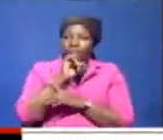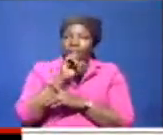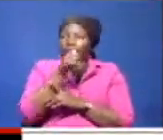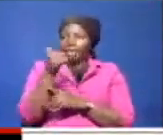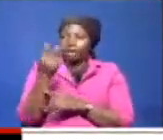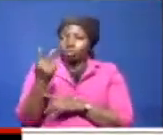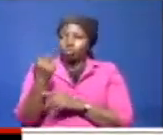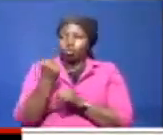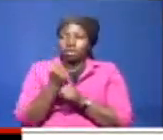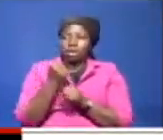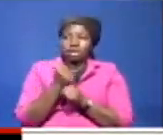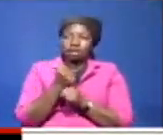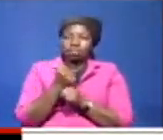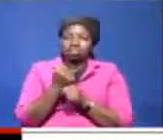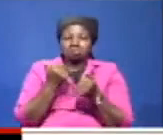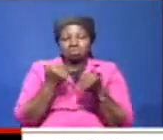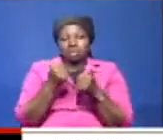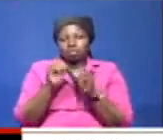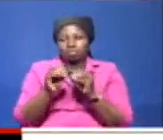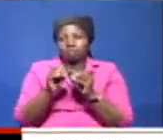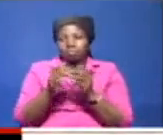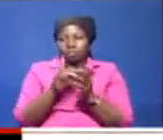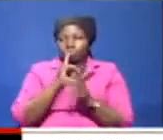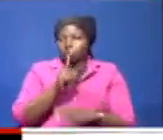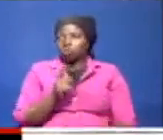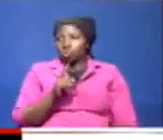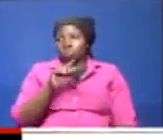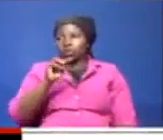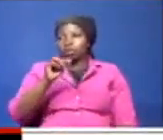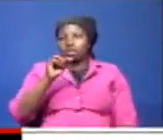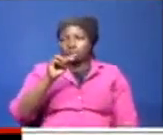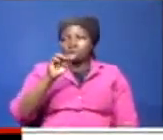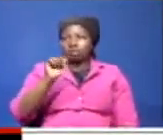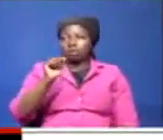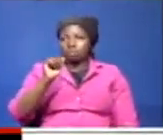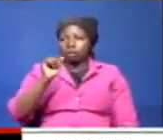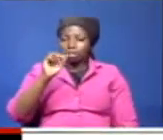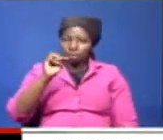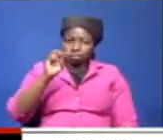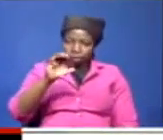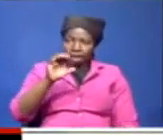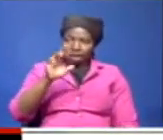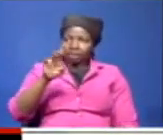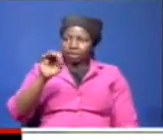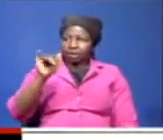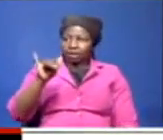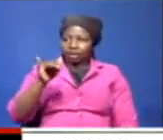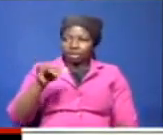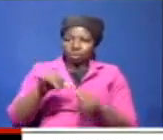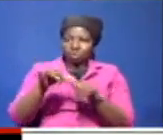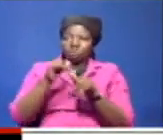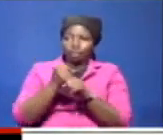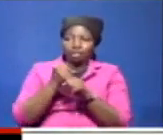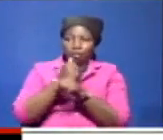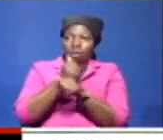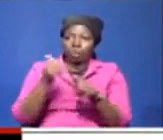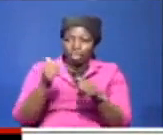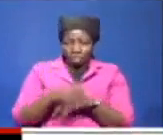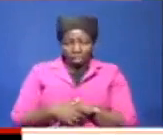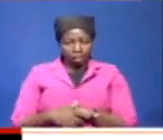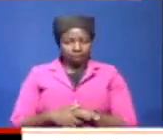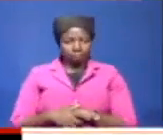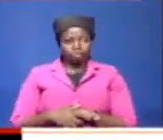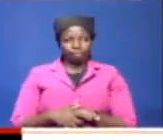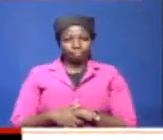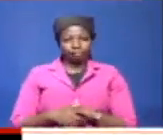so it's still up for McRae. McRae, if he continues to perform well in the other rallies, he still has a good chance of winning. And looking at